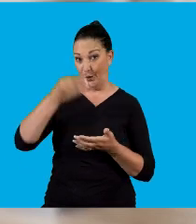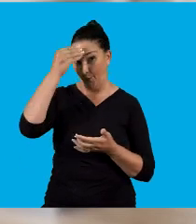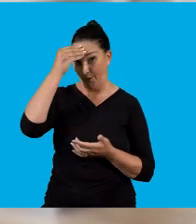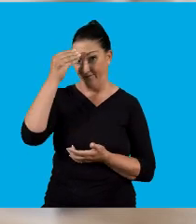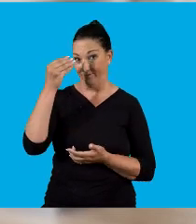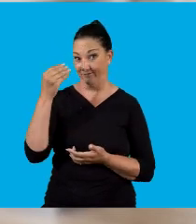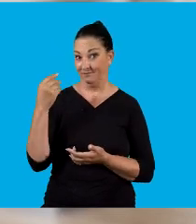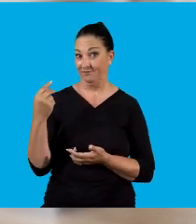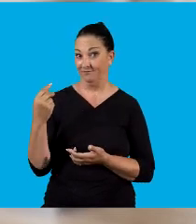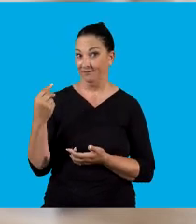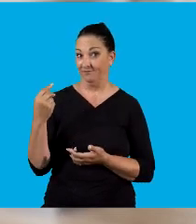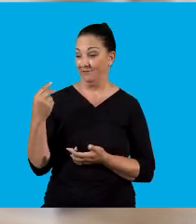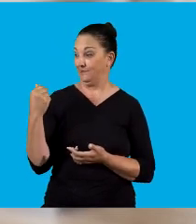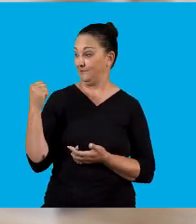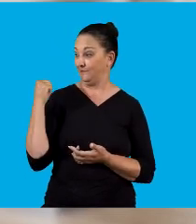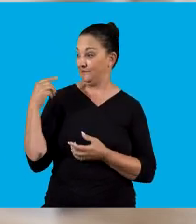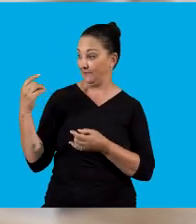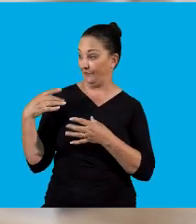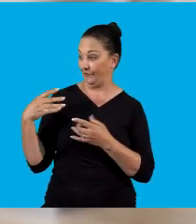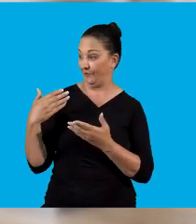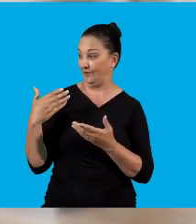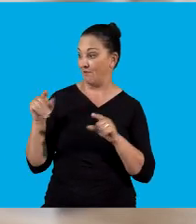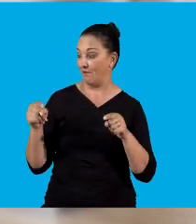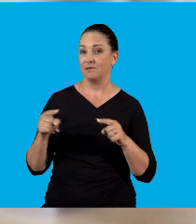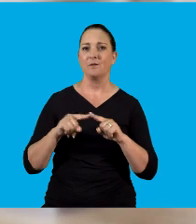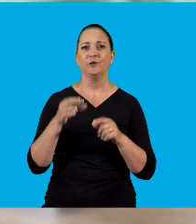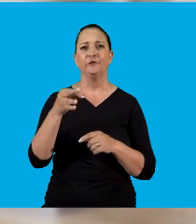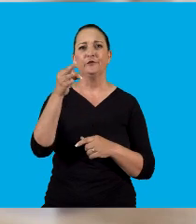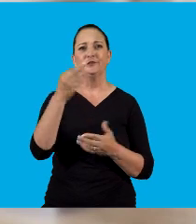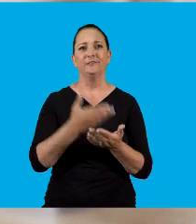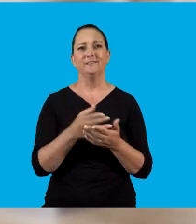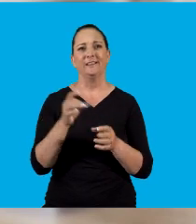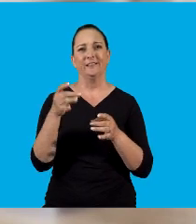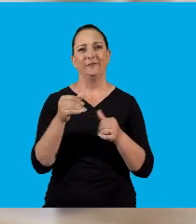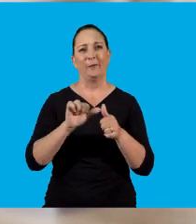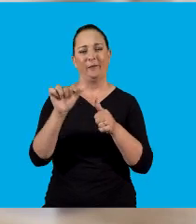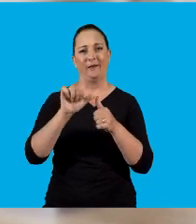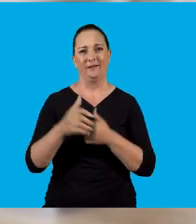it is that you learned today does not nullify yesterday, but it does